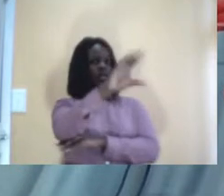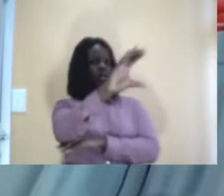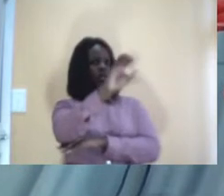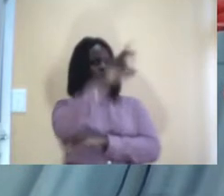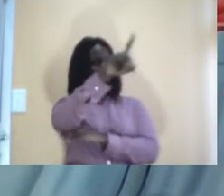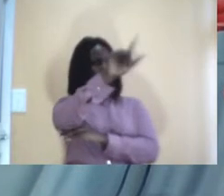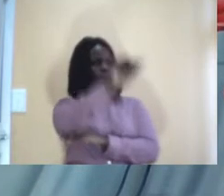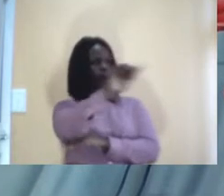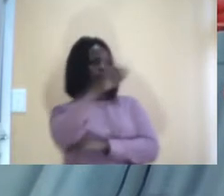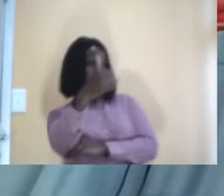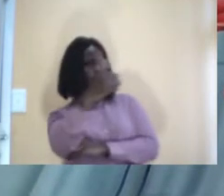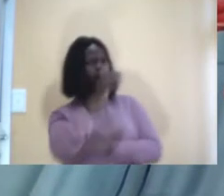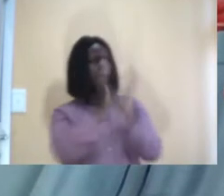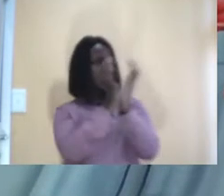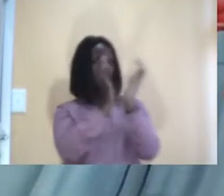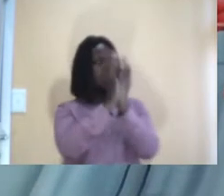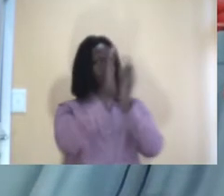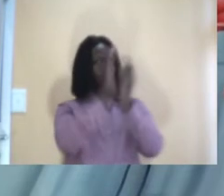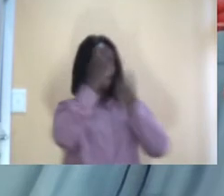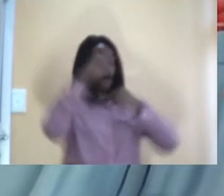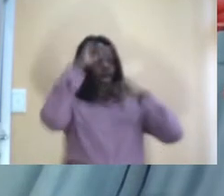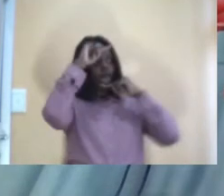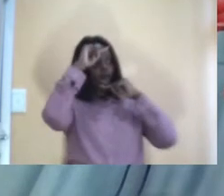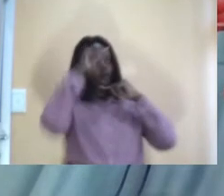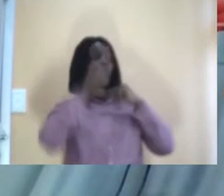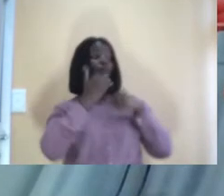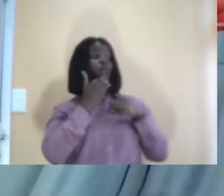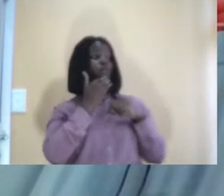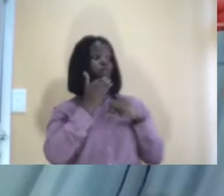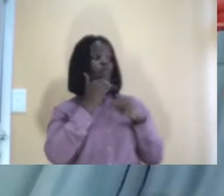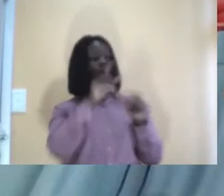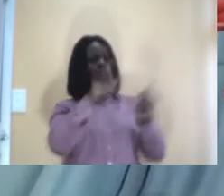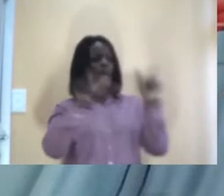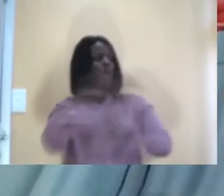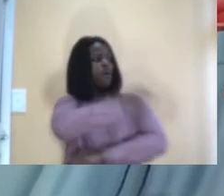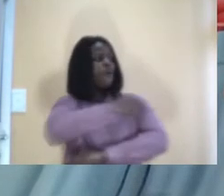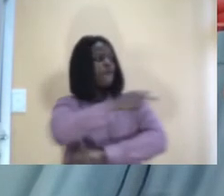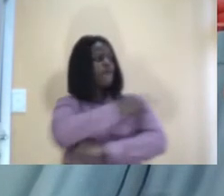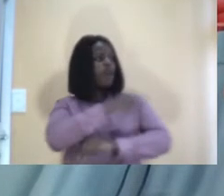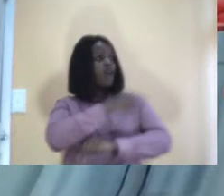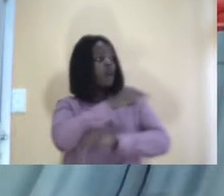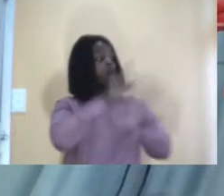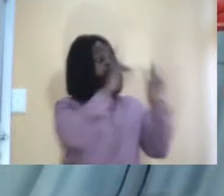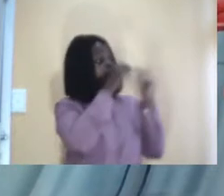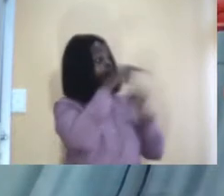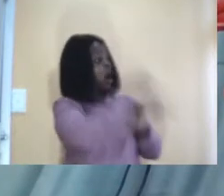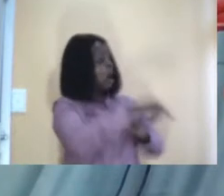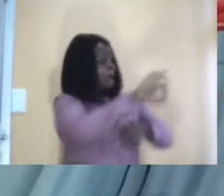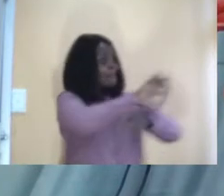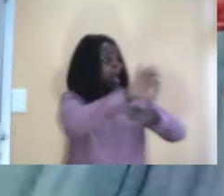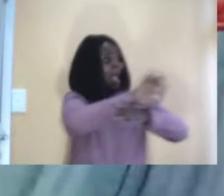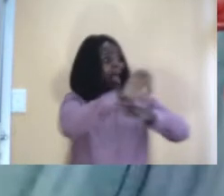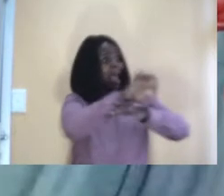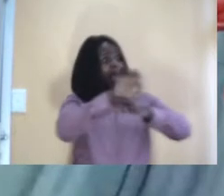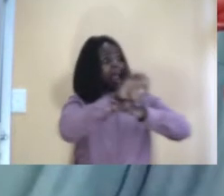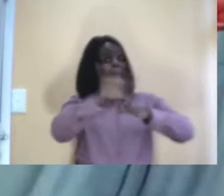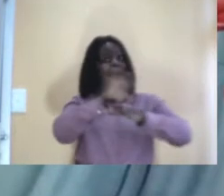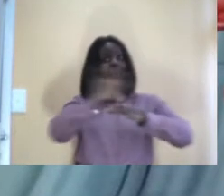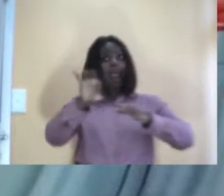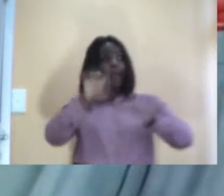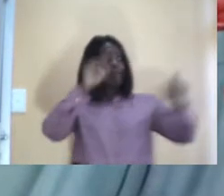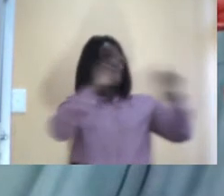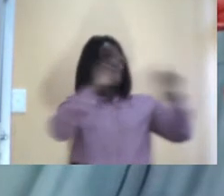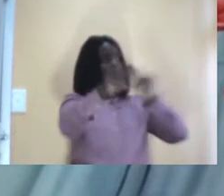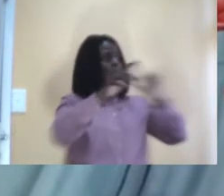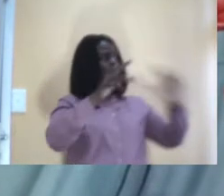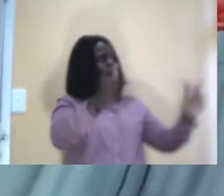meeting with the department where the officials of this department had no plan on how they were going to turn around the